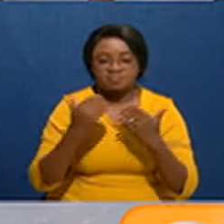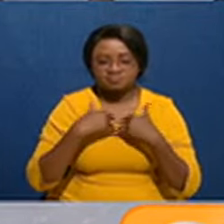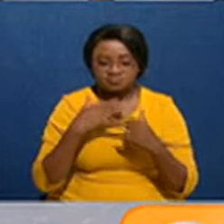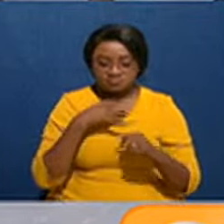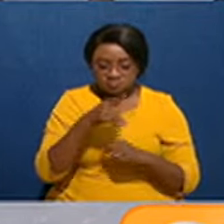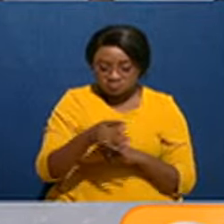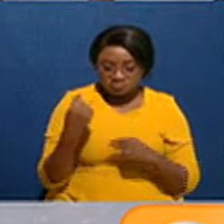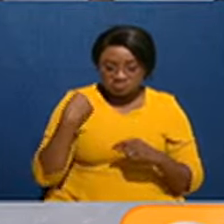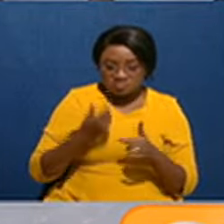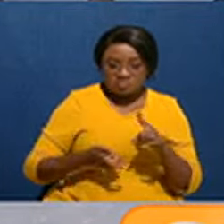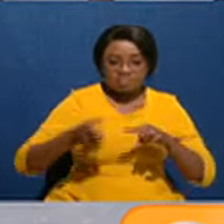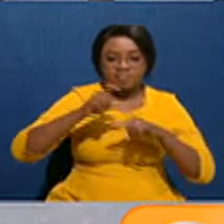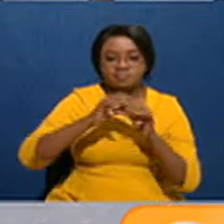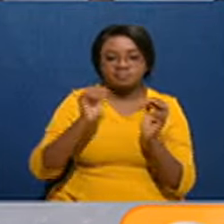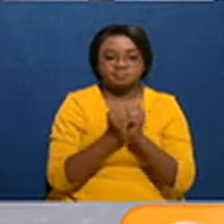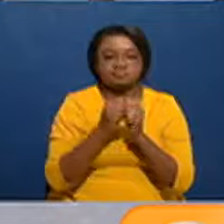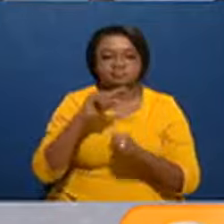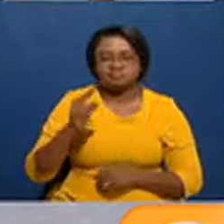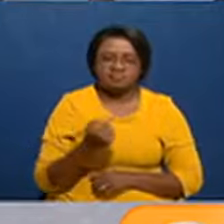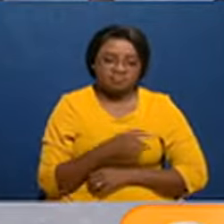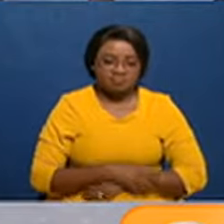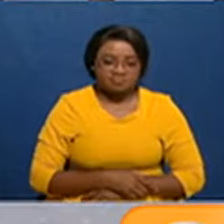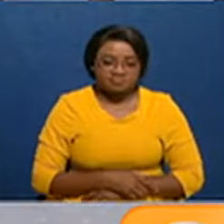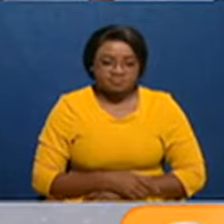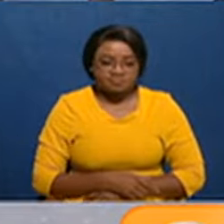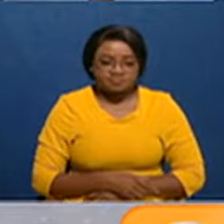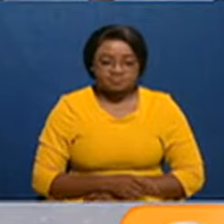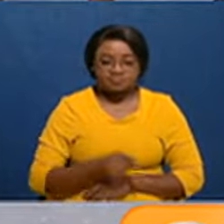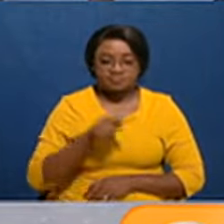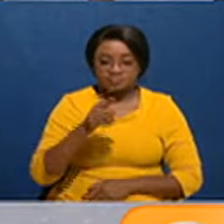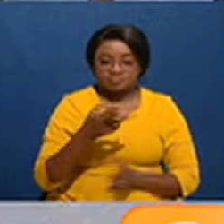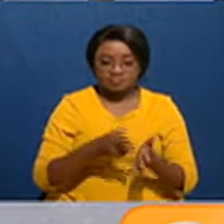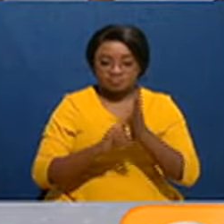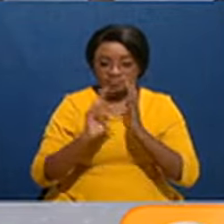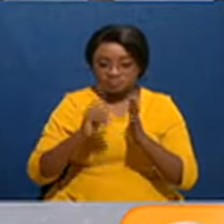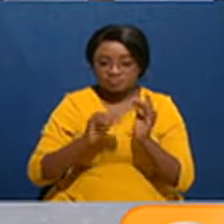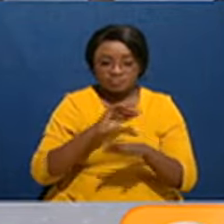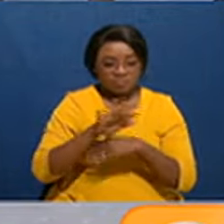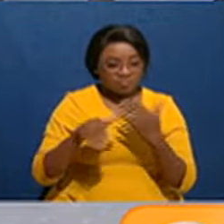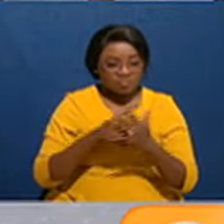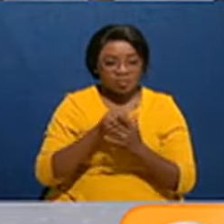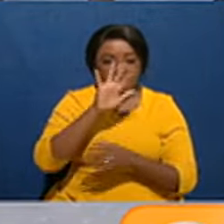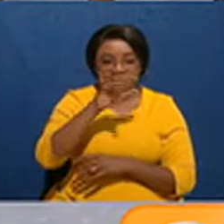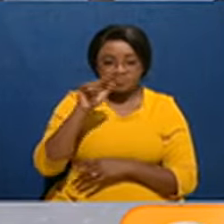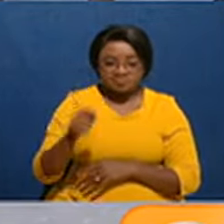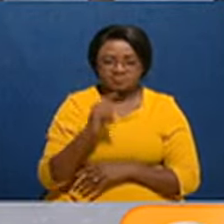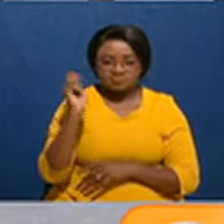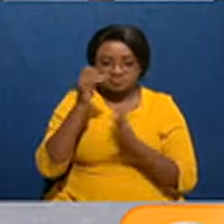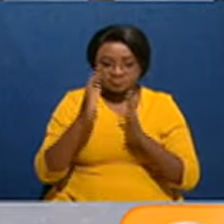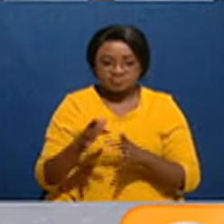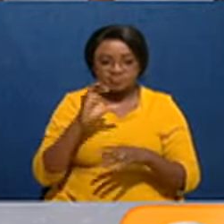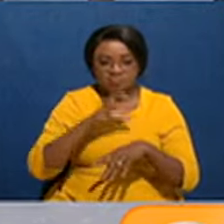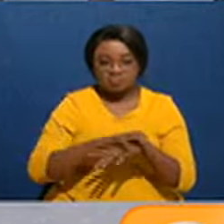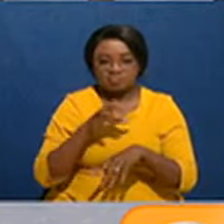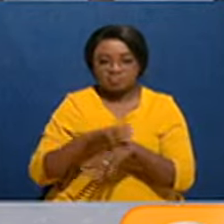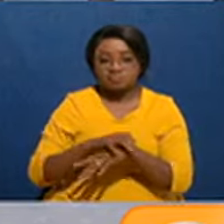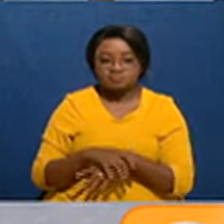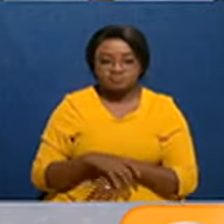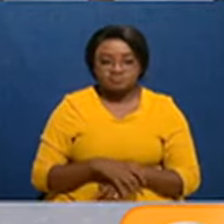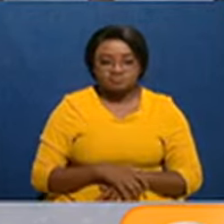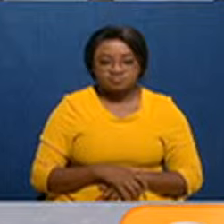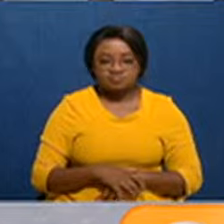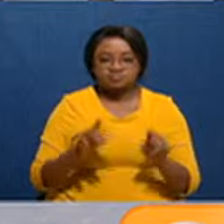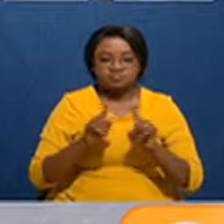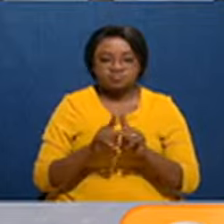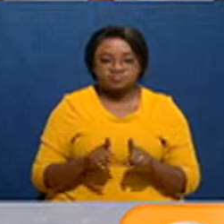to the Washington Accord that requires that for every 5,000 Kenyan, you need to have an engineer in it. But right now we are operating one